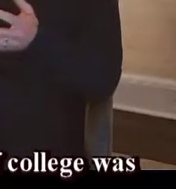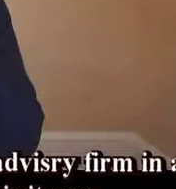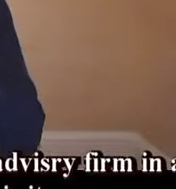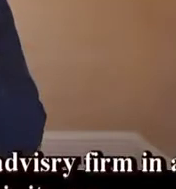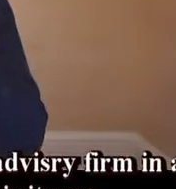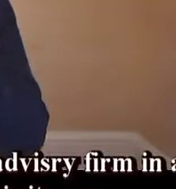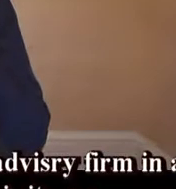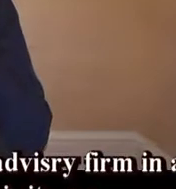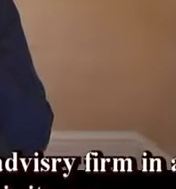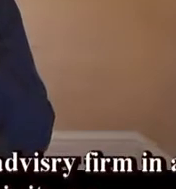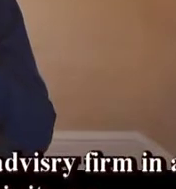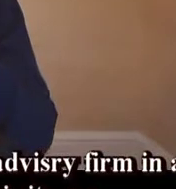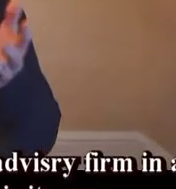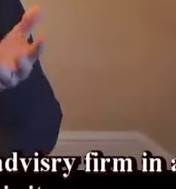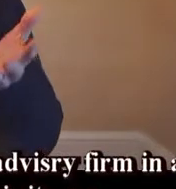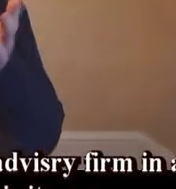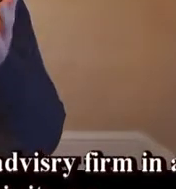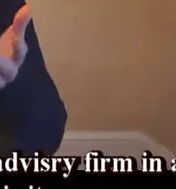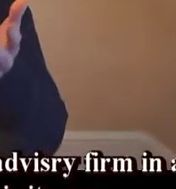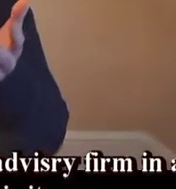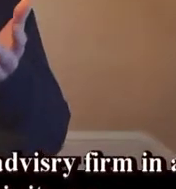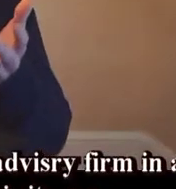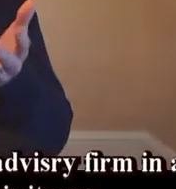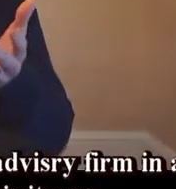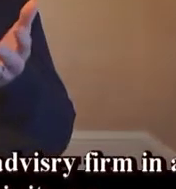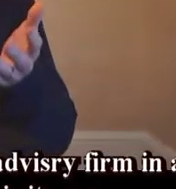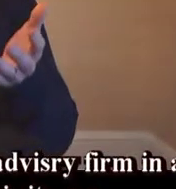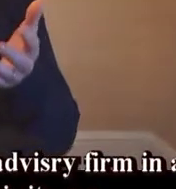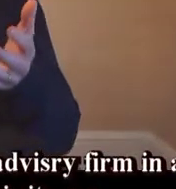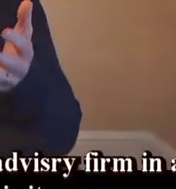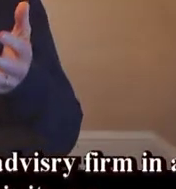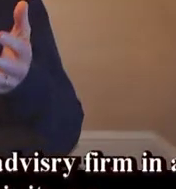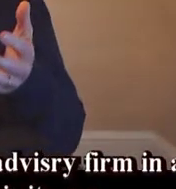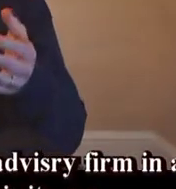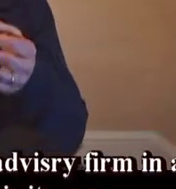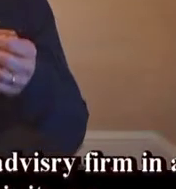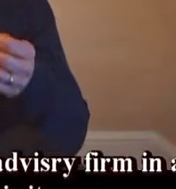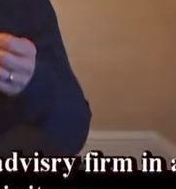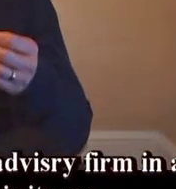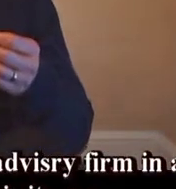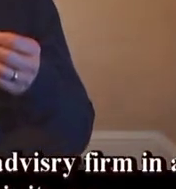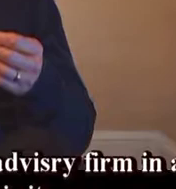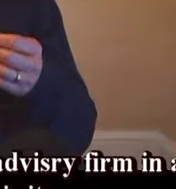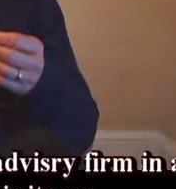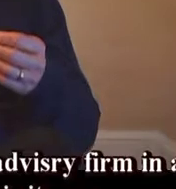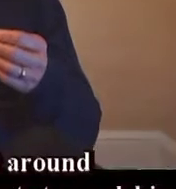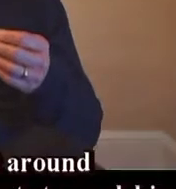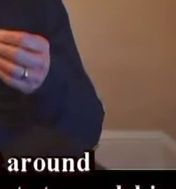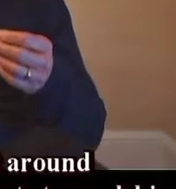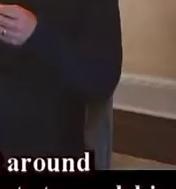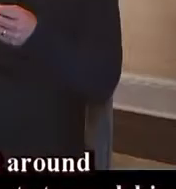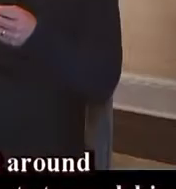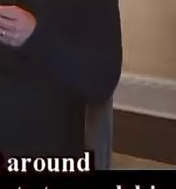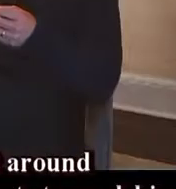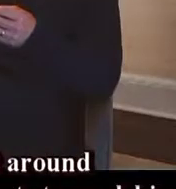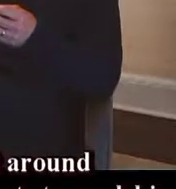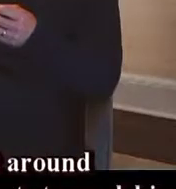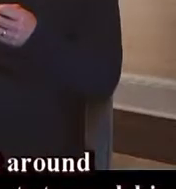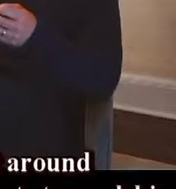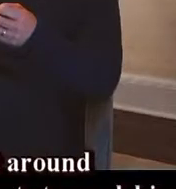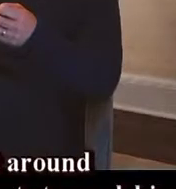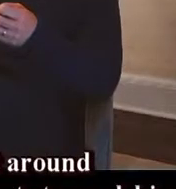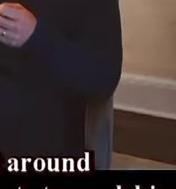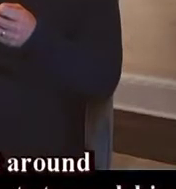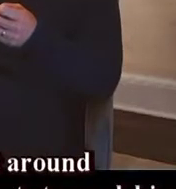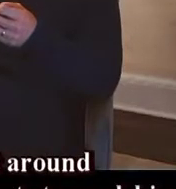firm. And it was a traditional financial advisory firm in a lot of ways, with a little twist, and that is that it was a Christian firm in